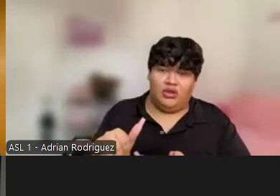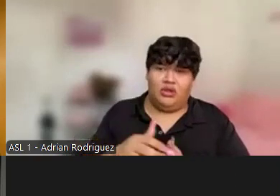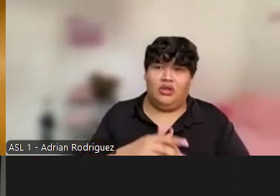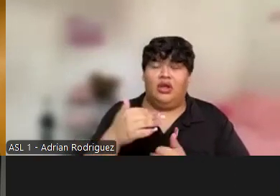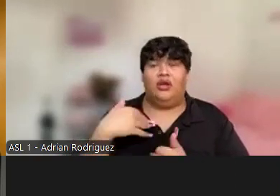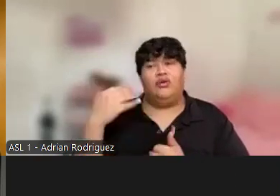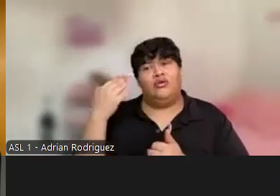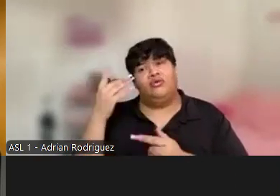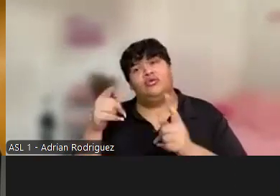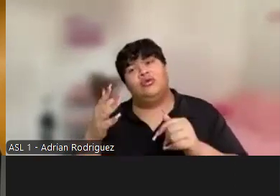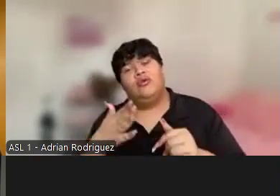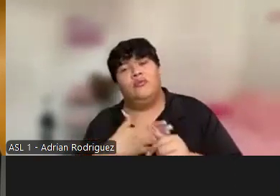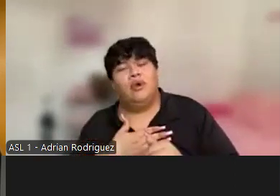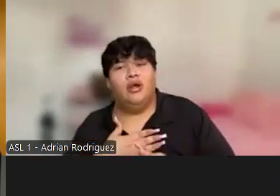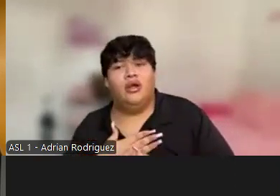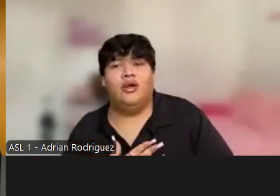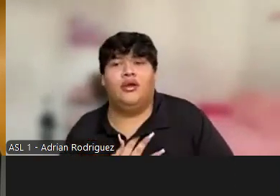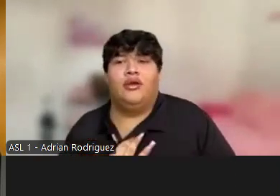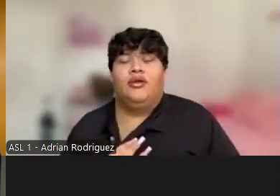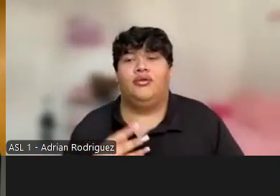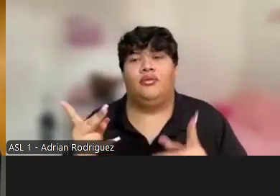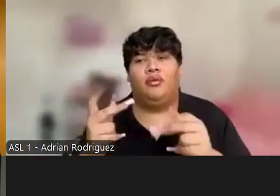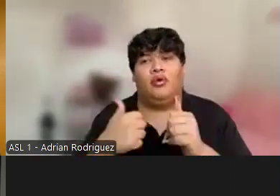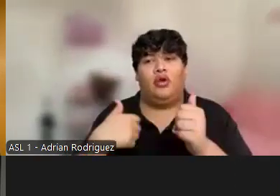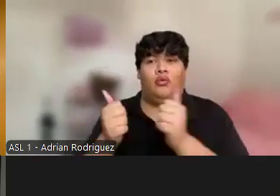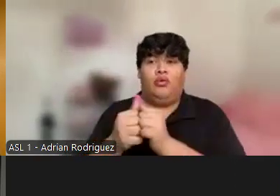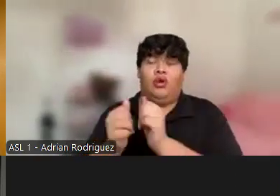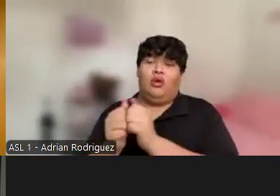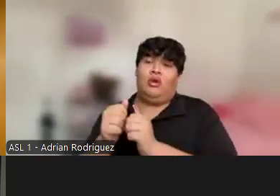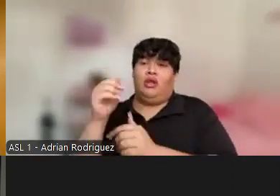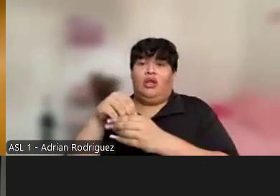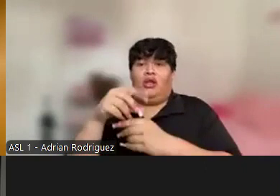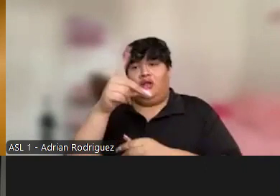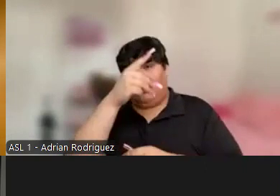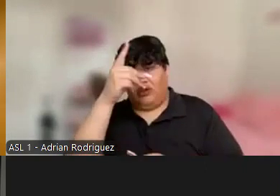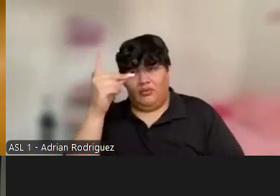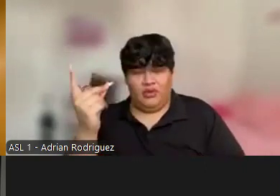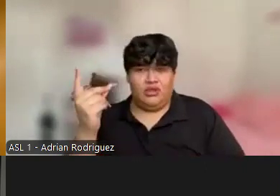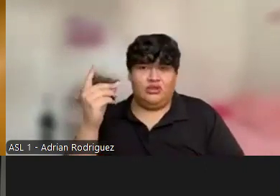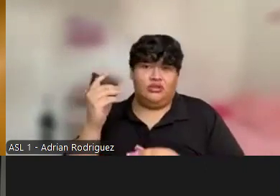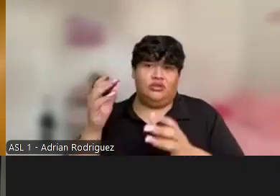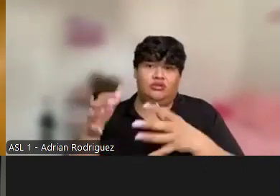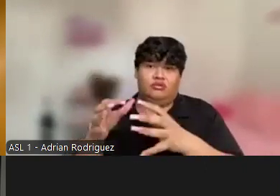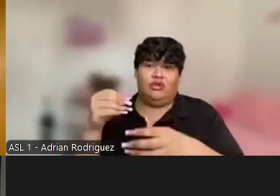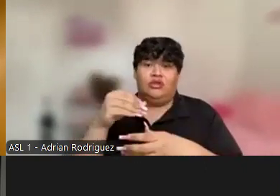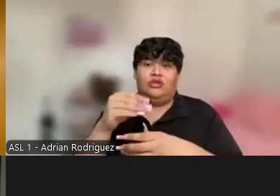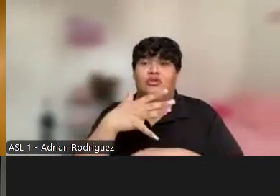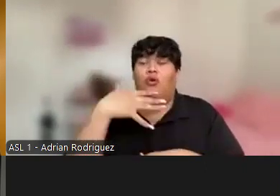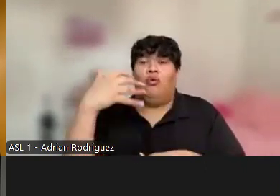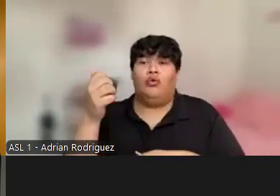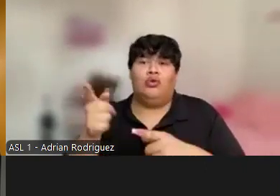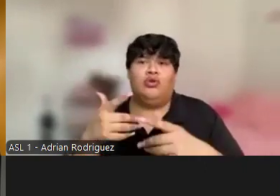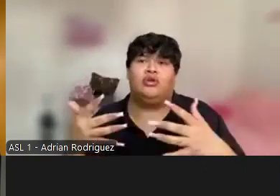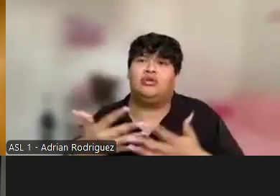of my people that I associate with in the dementia space, especially the older ones, they're scared